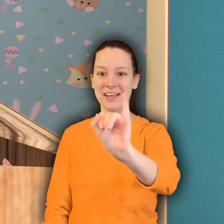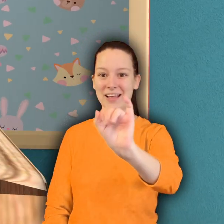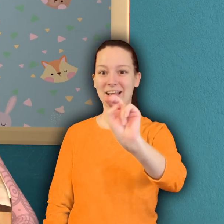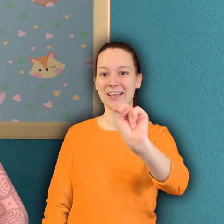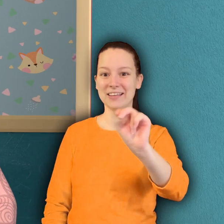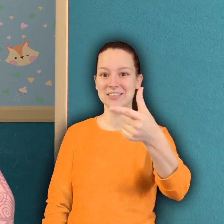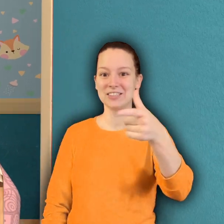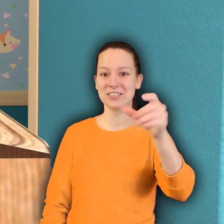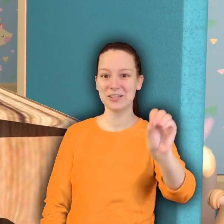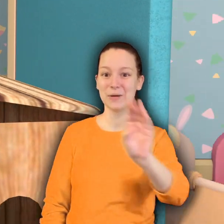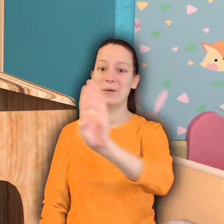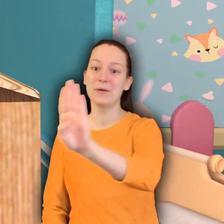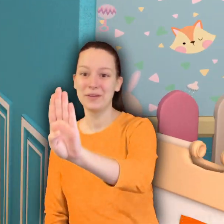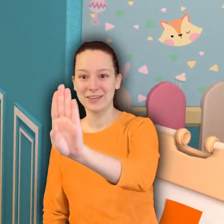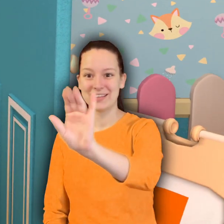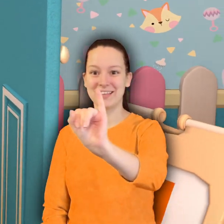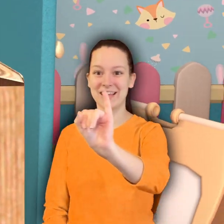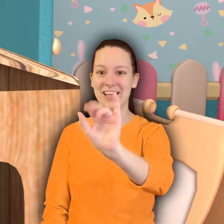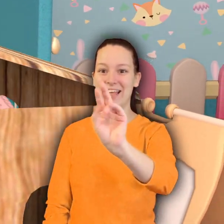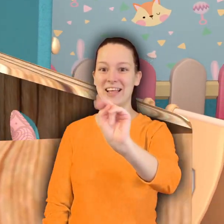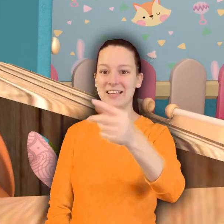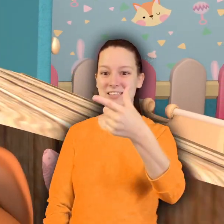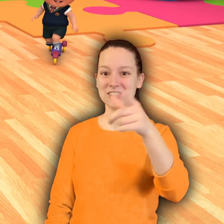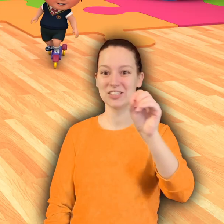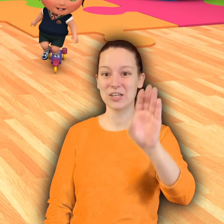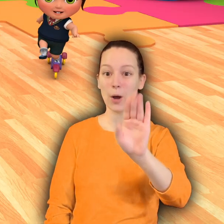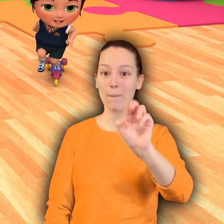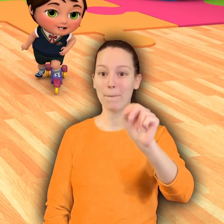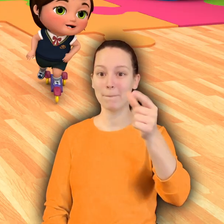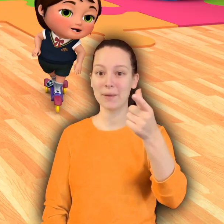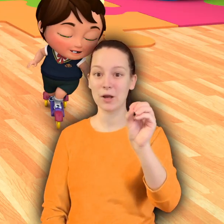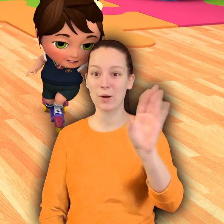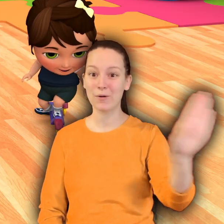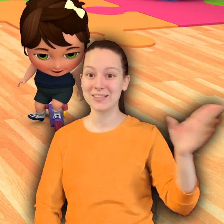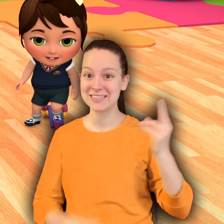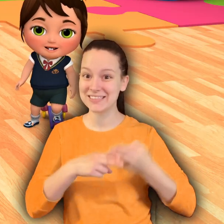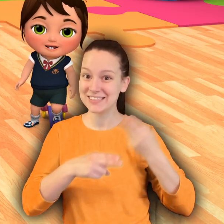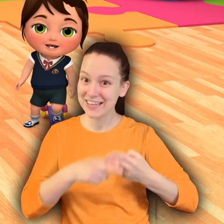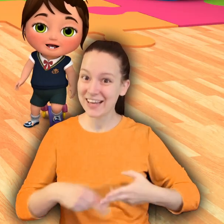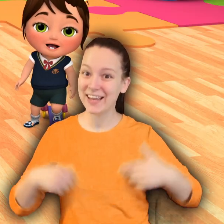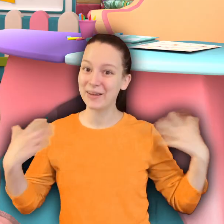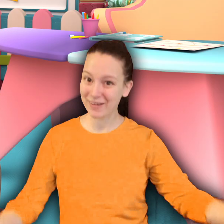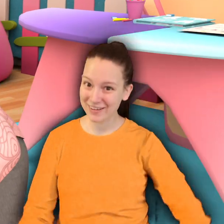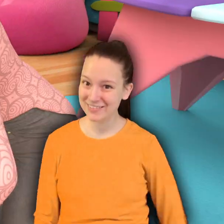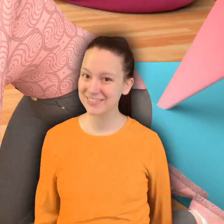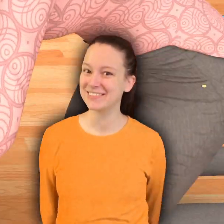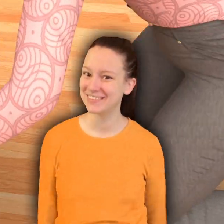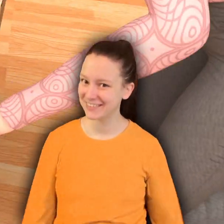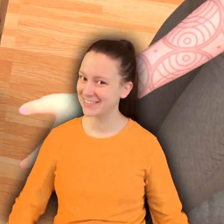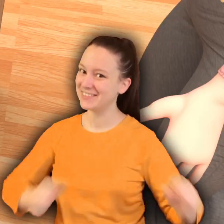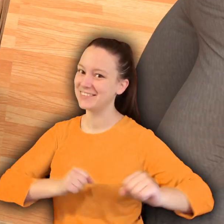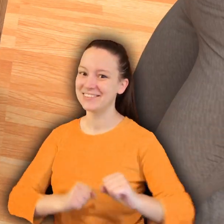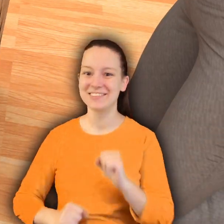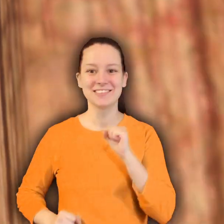-I-N-G-O, B-I-N-G-O And Bingo was his name-o